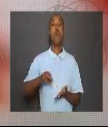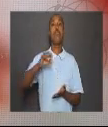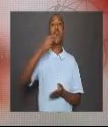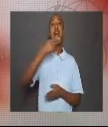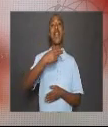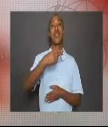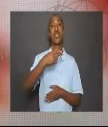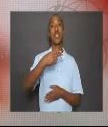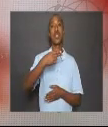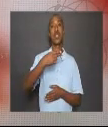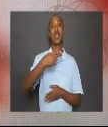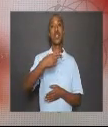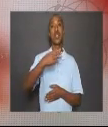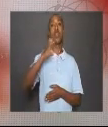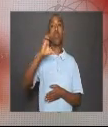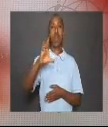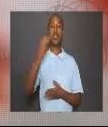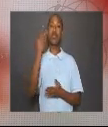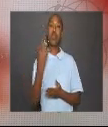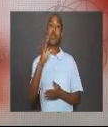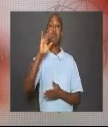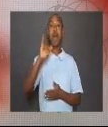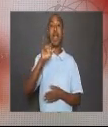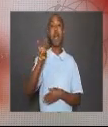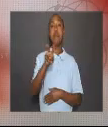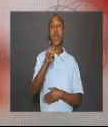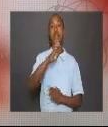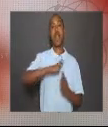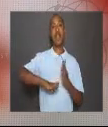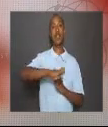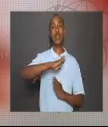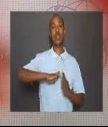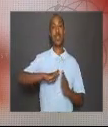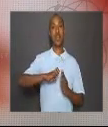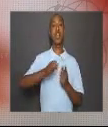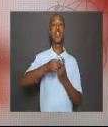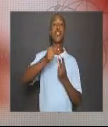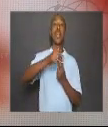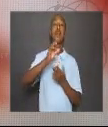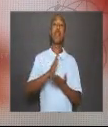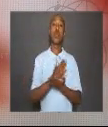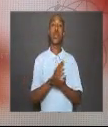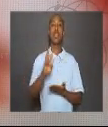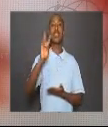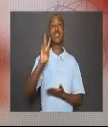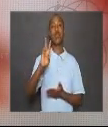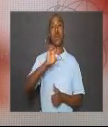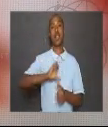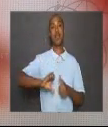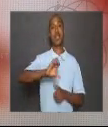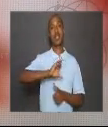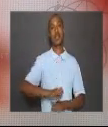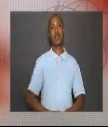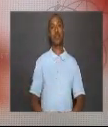hydrogen chloride is formed by a pair of electrons shared between the two